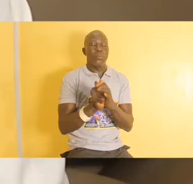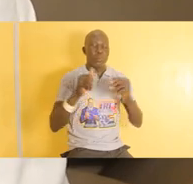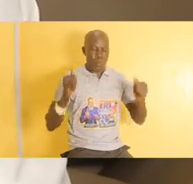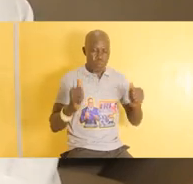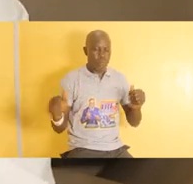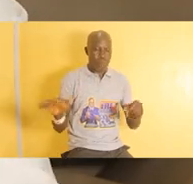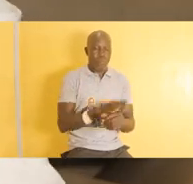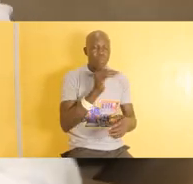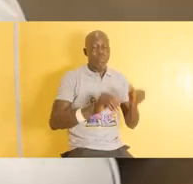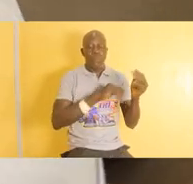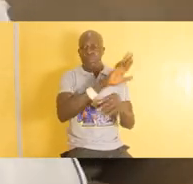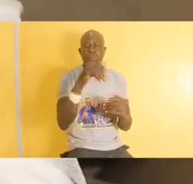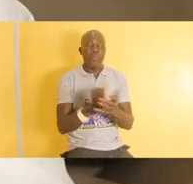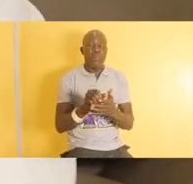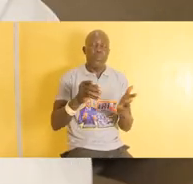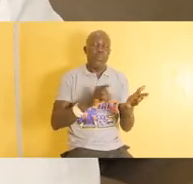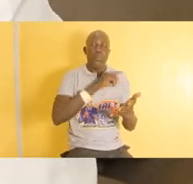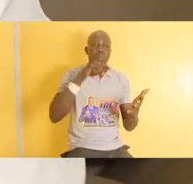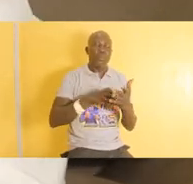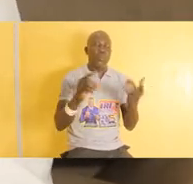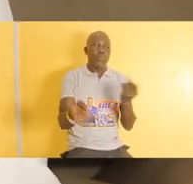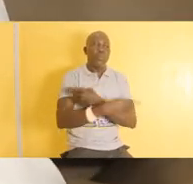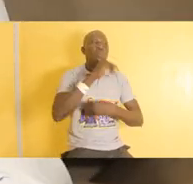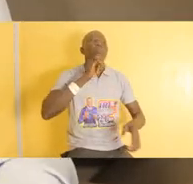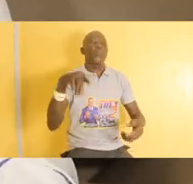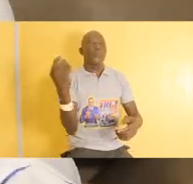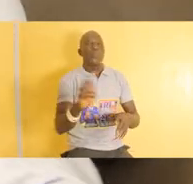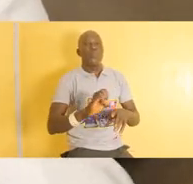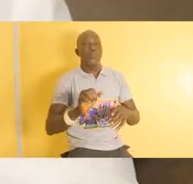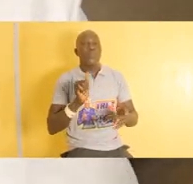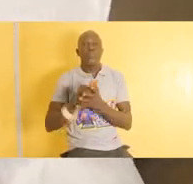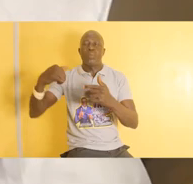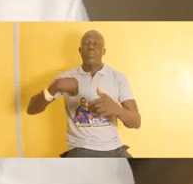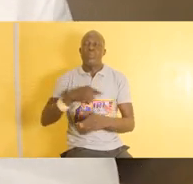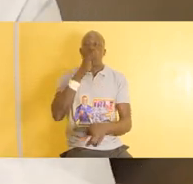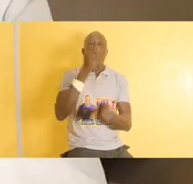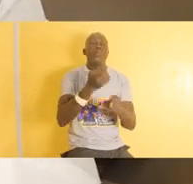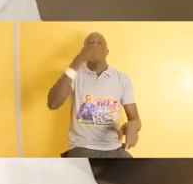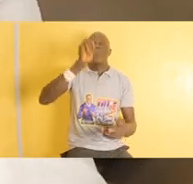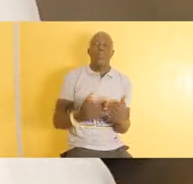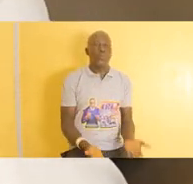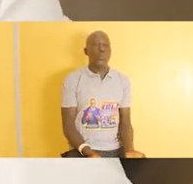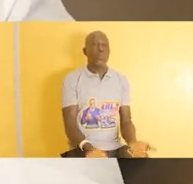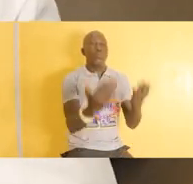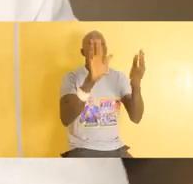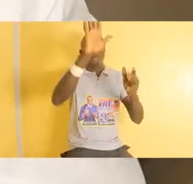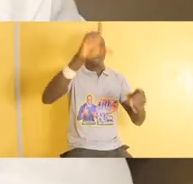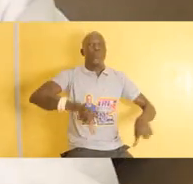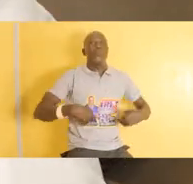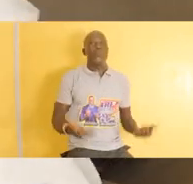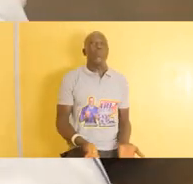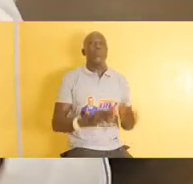agbara so ori are ojo wonyi ke se laso is not a be soke we must raise it ti aye re a fi